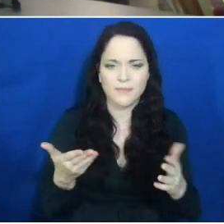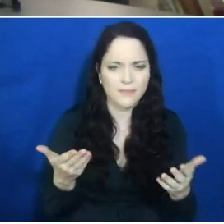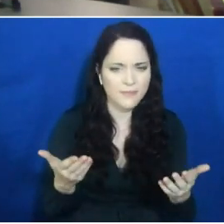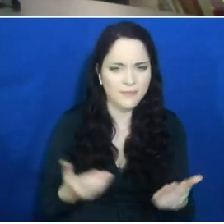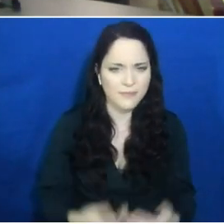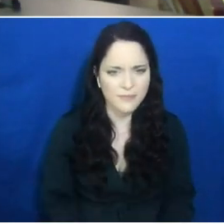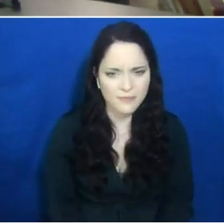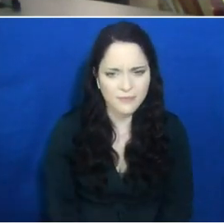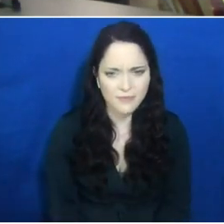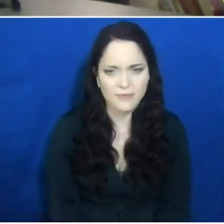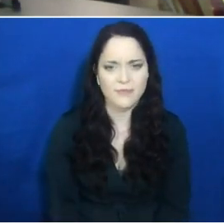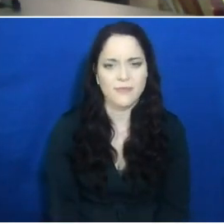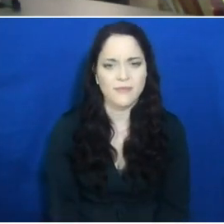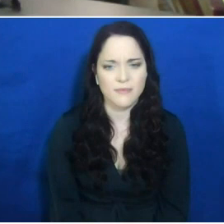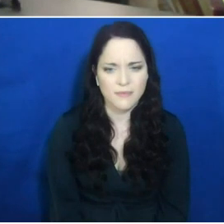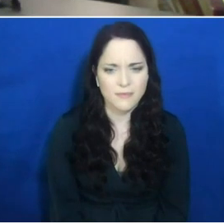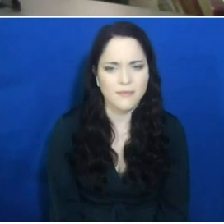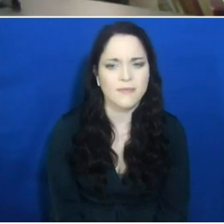Forgiveness.